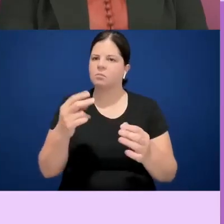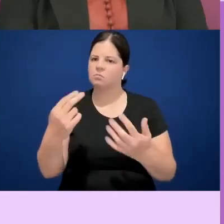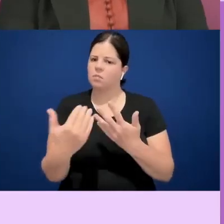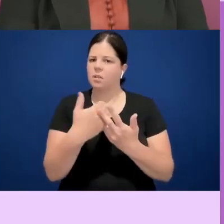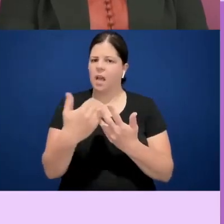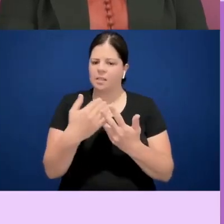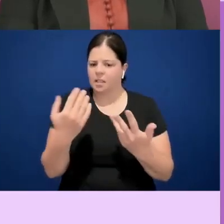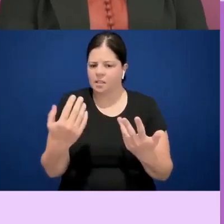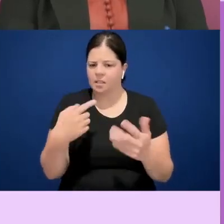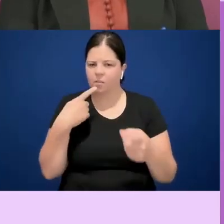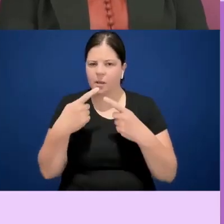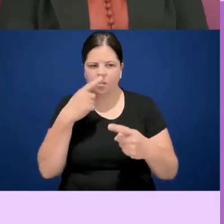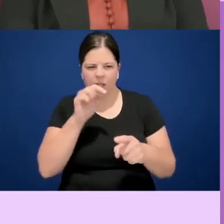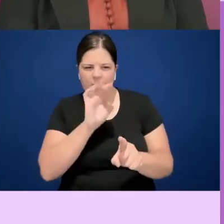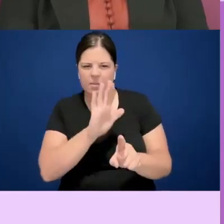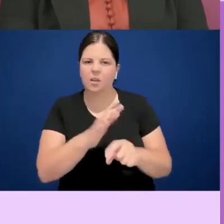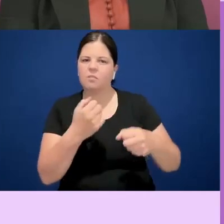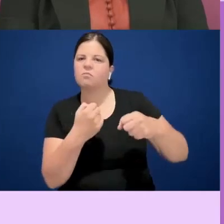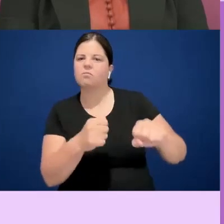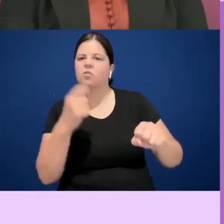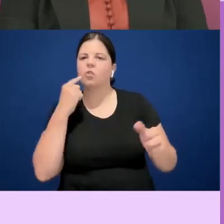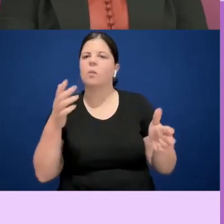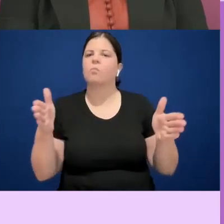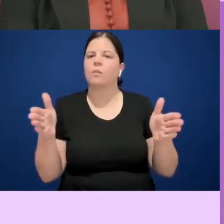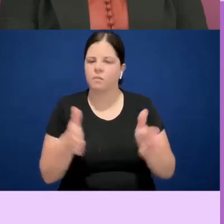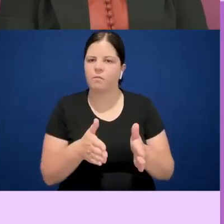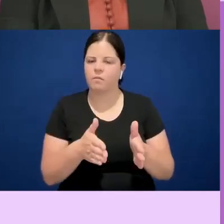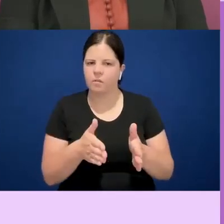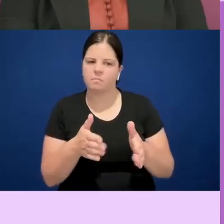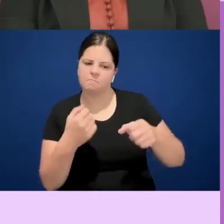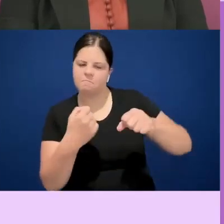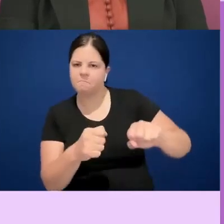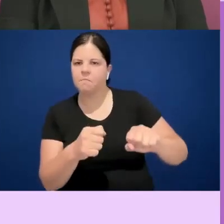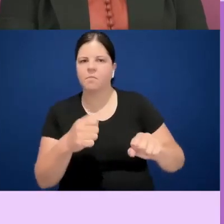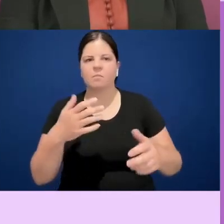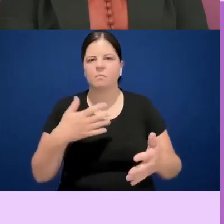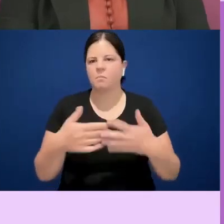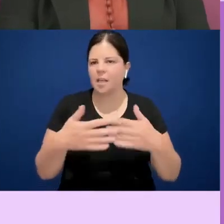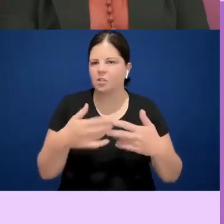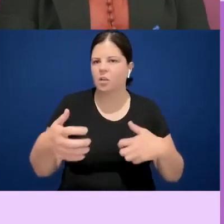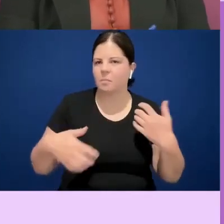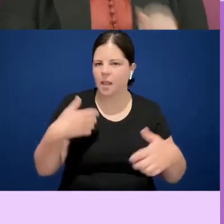strategies to prevent corruption, to encourage reporting and manage complaints.